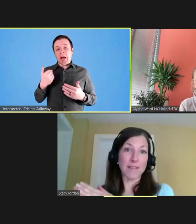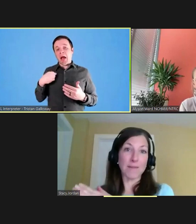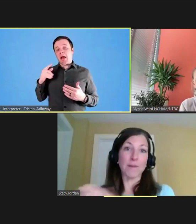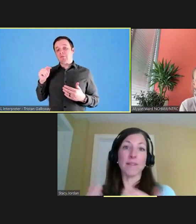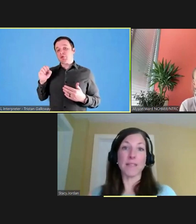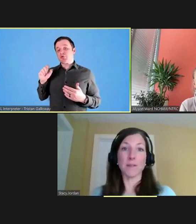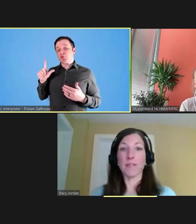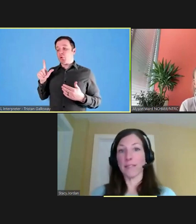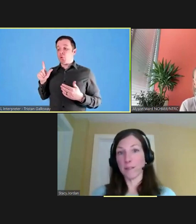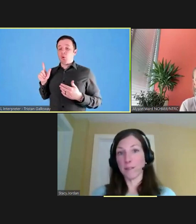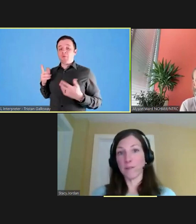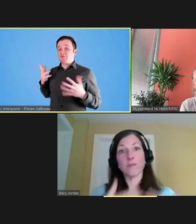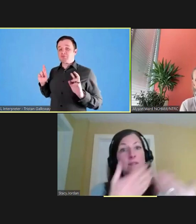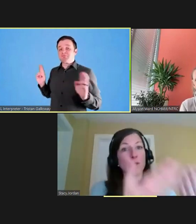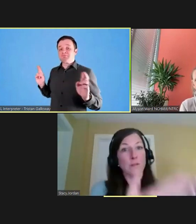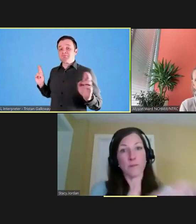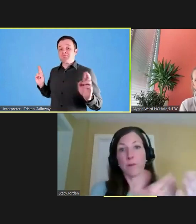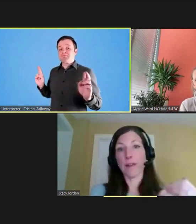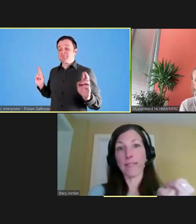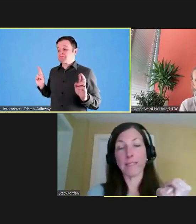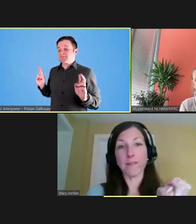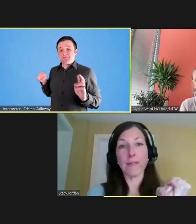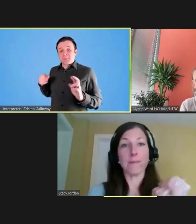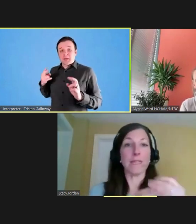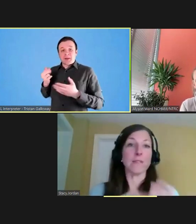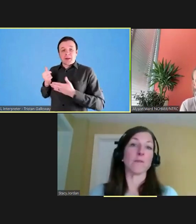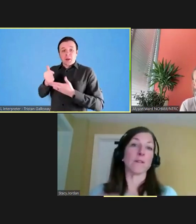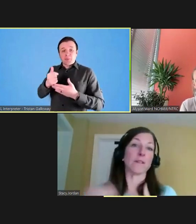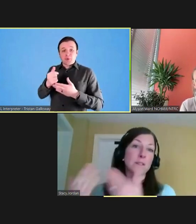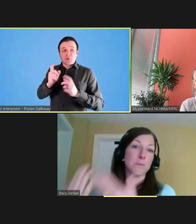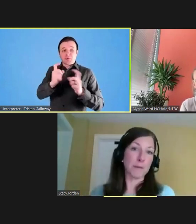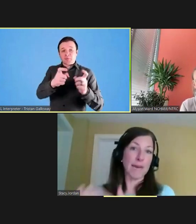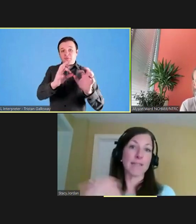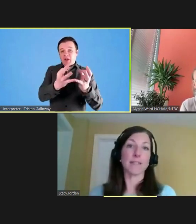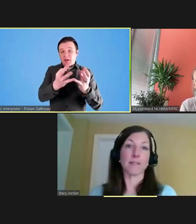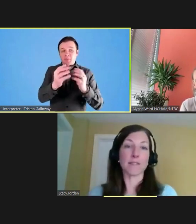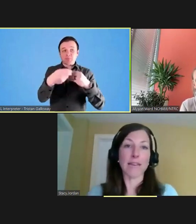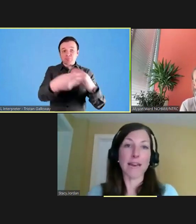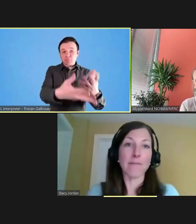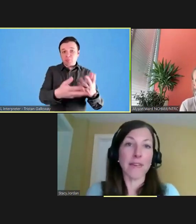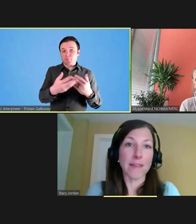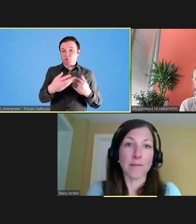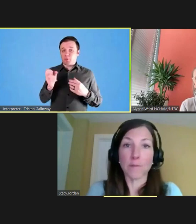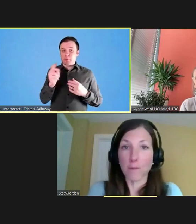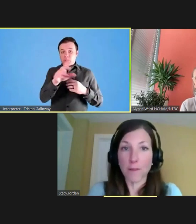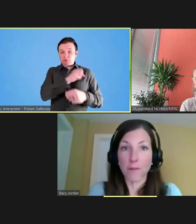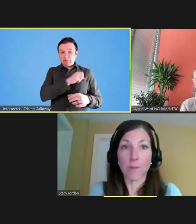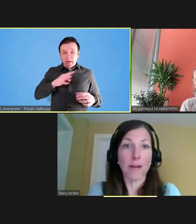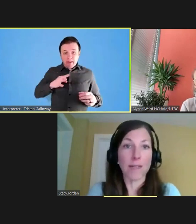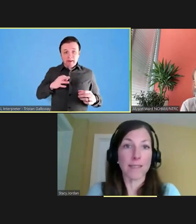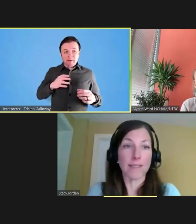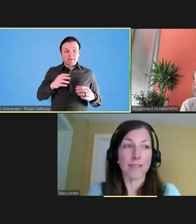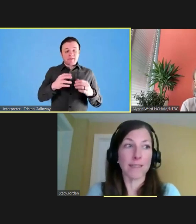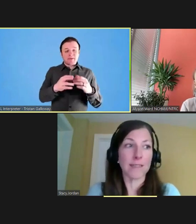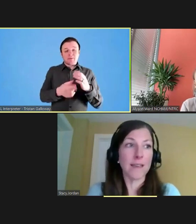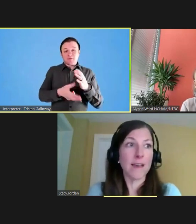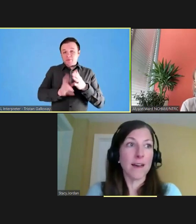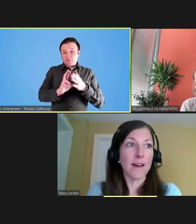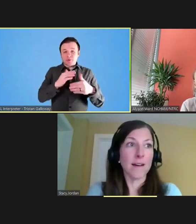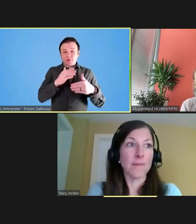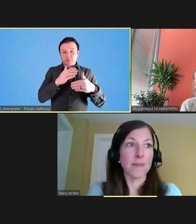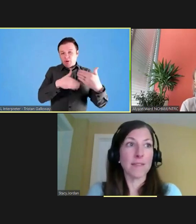that's available that you can use to provide to families or to bring back to your staff and review your